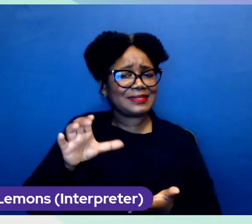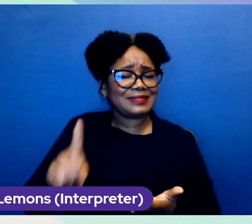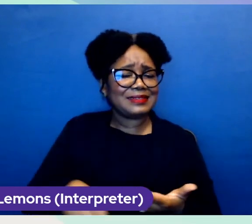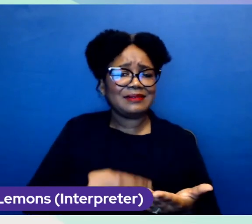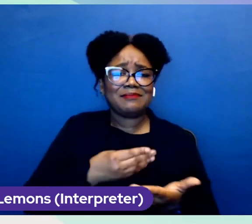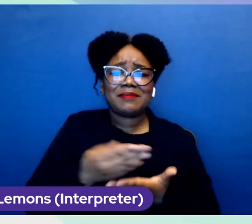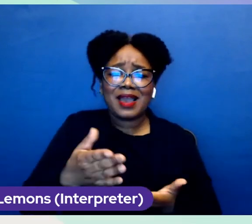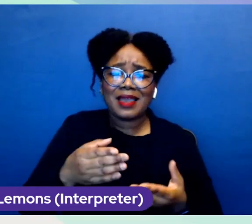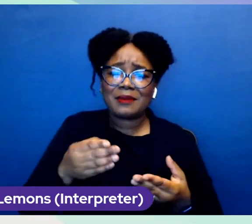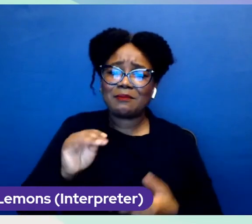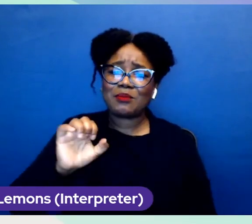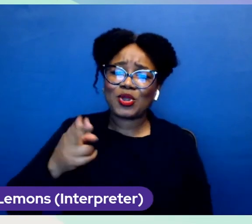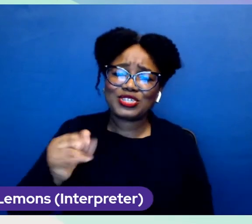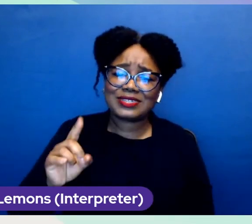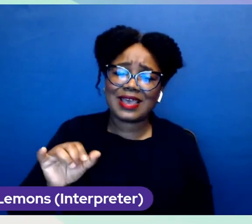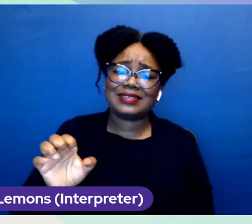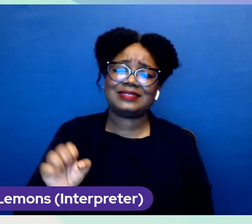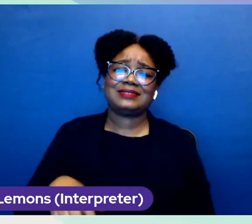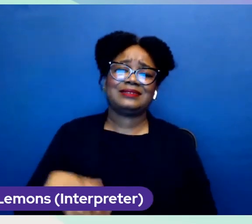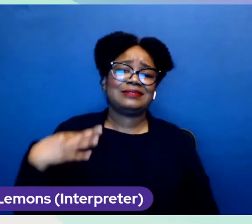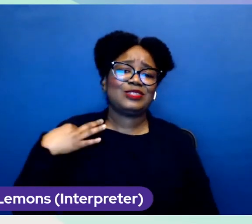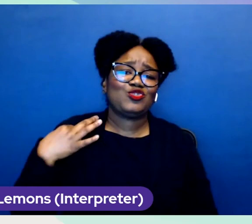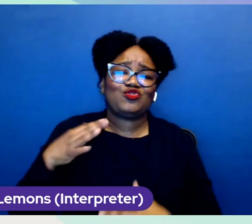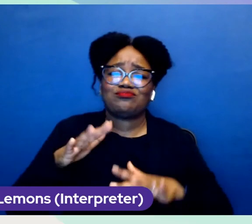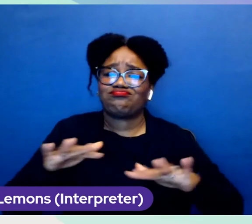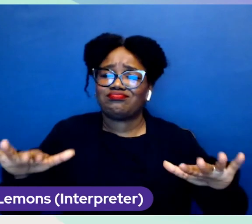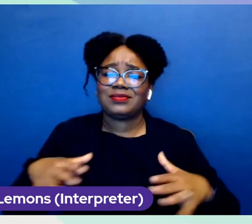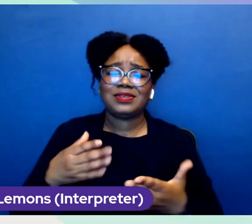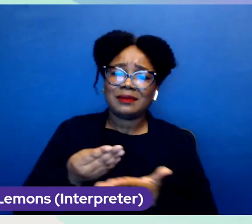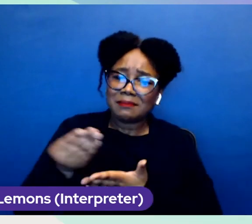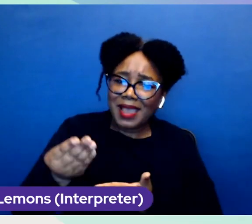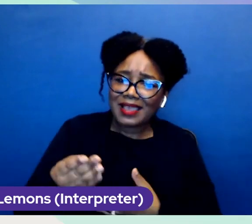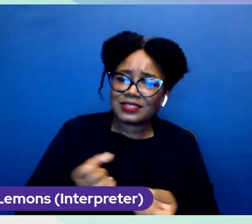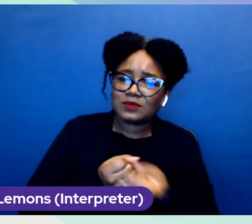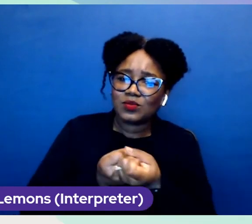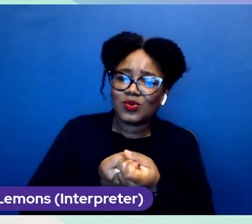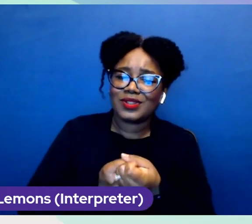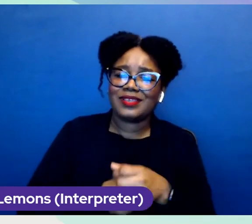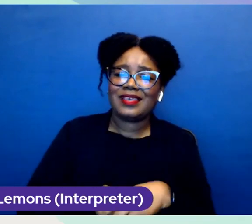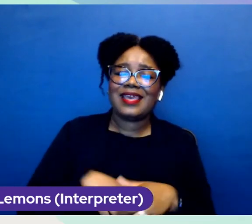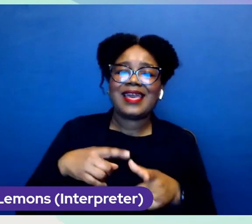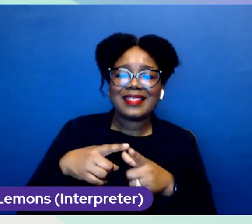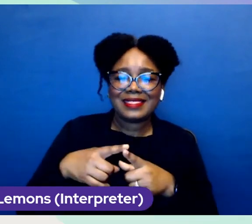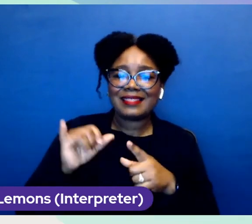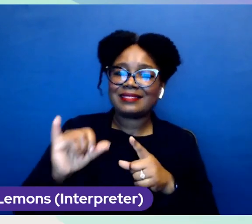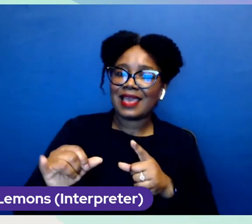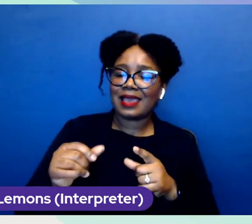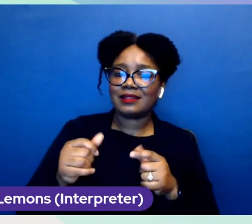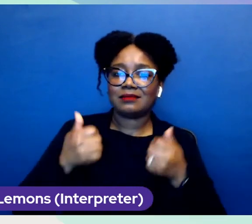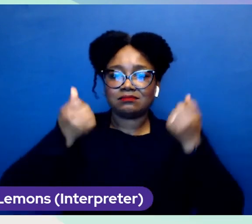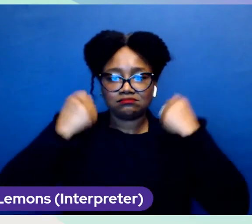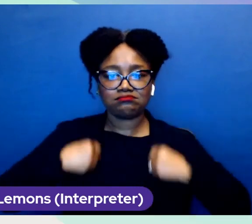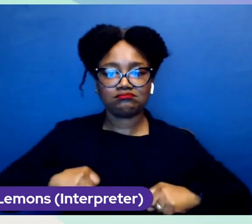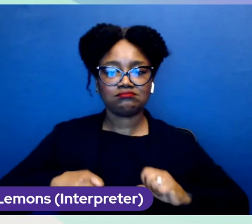their stories, you share their spirit, the music flows, the music reaches everybody, and so on and so forth. There's so much that people